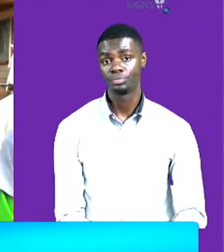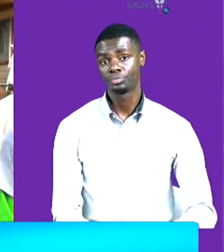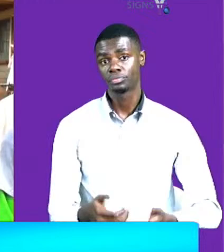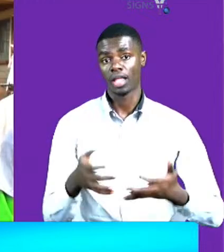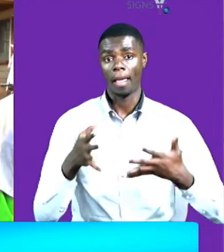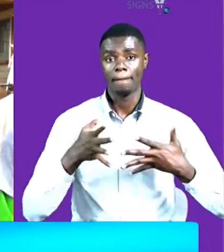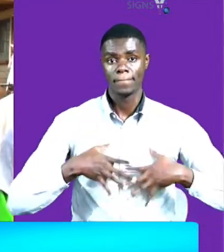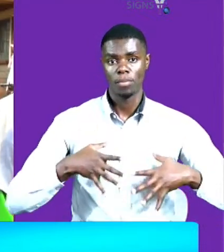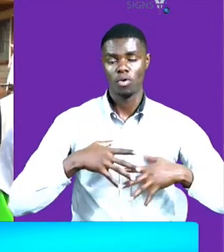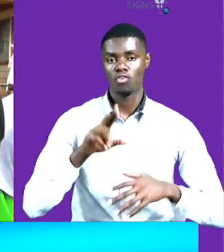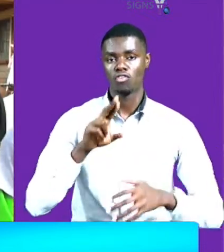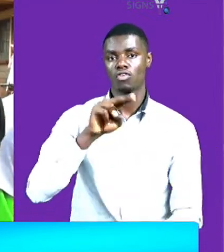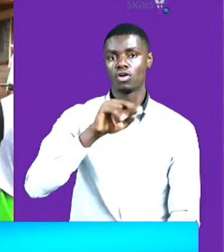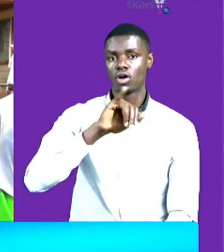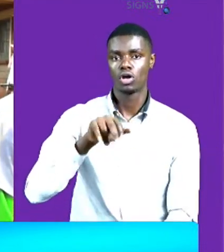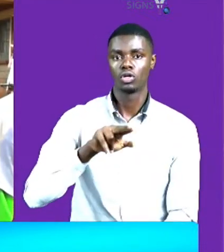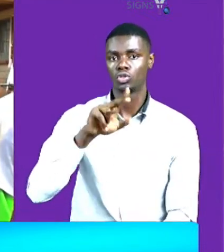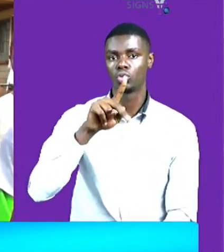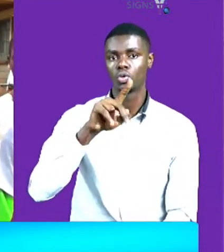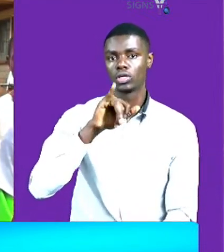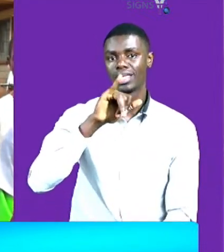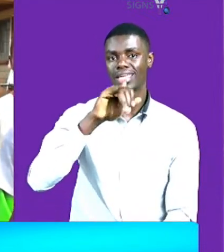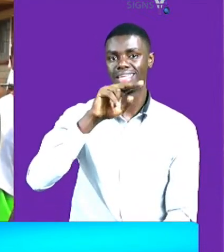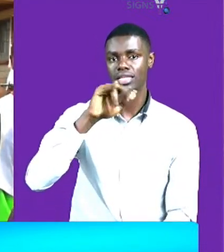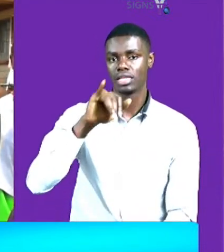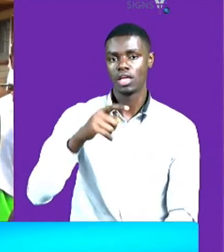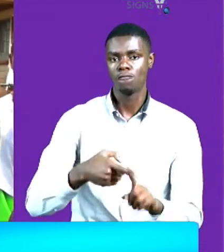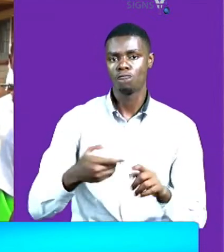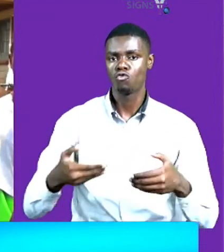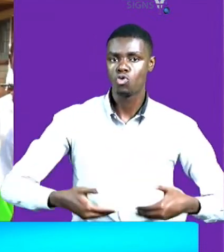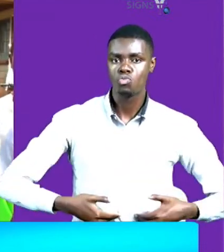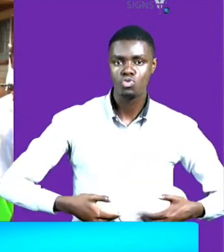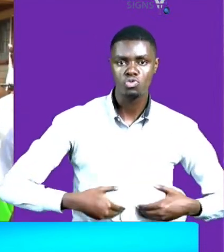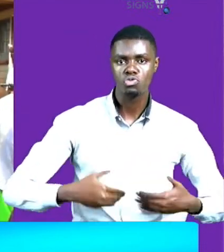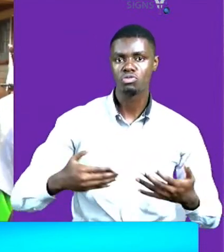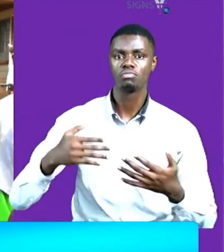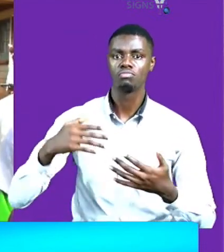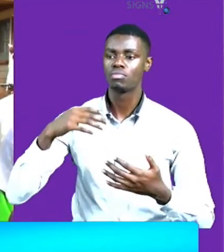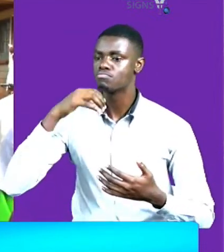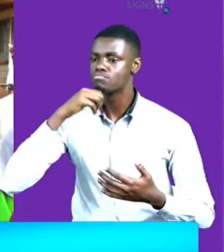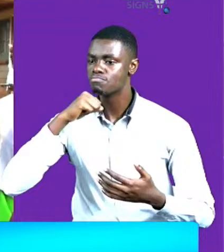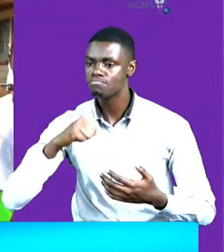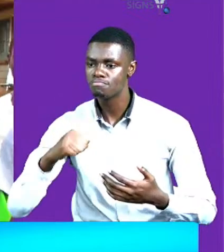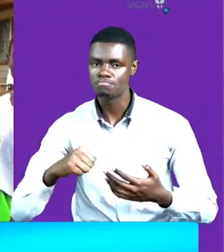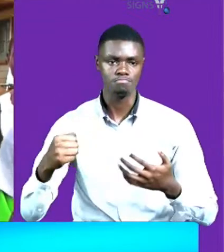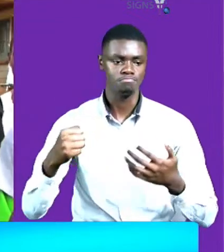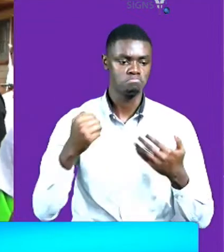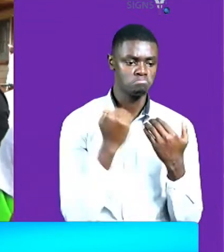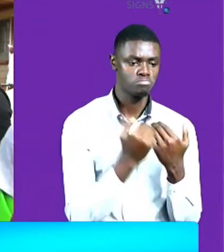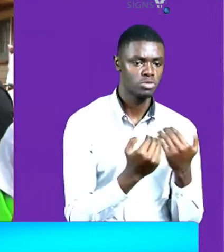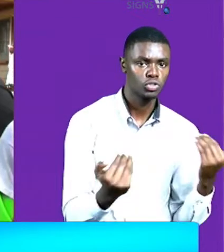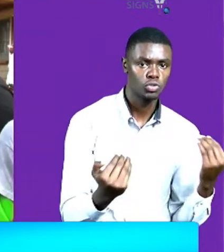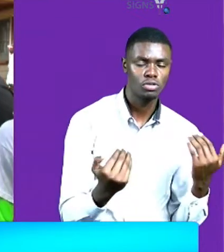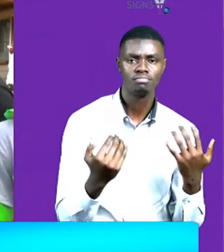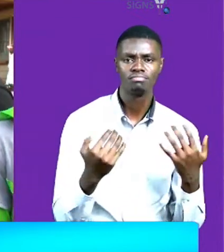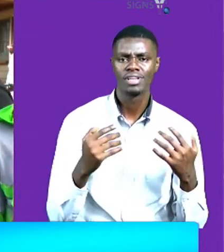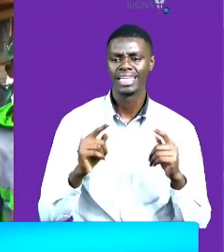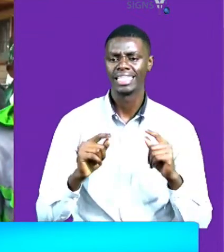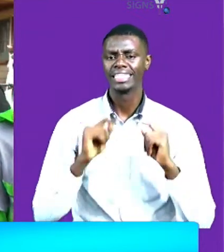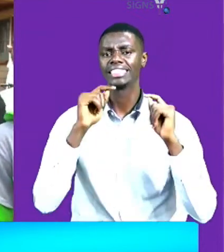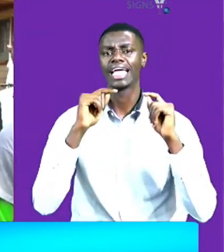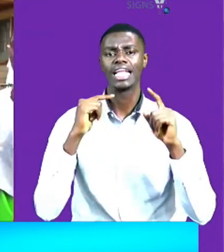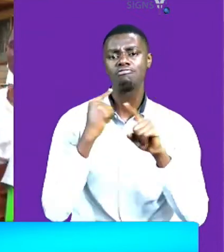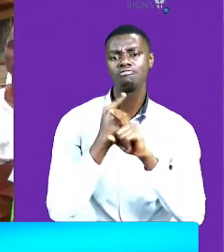Wakazi wa Njokeine, kuanzia vijana wetu, wale wazee, watoto wandogo, ni vipaji